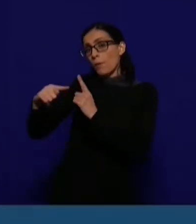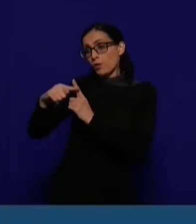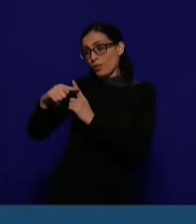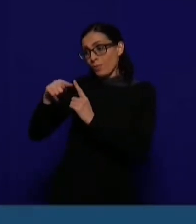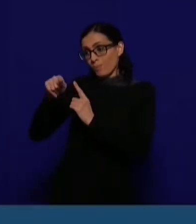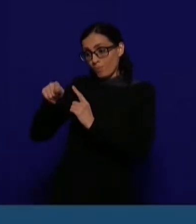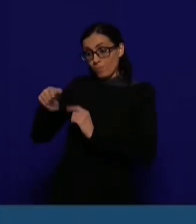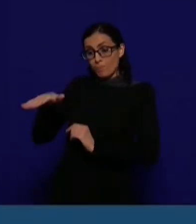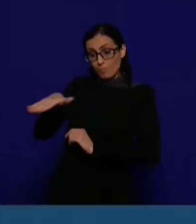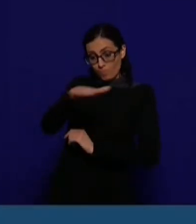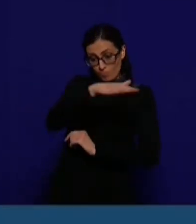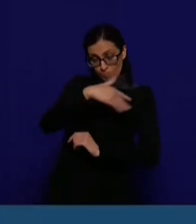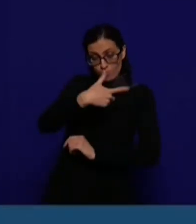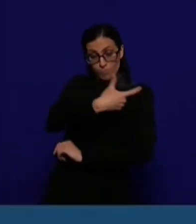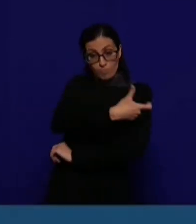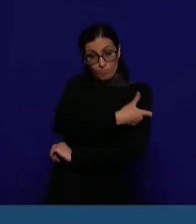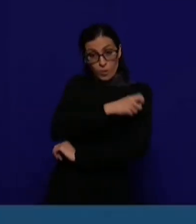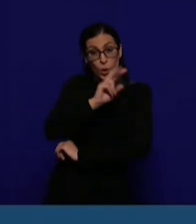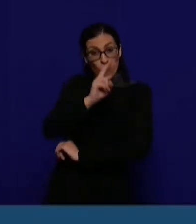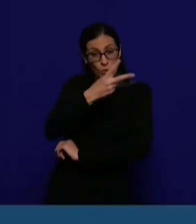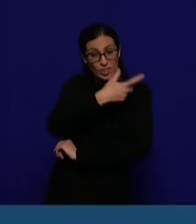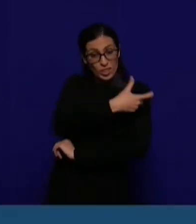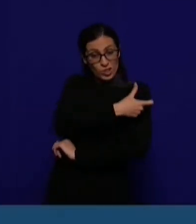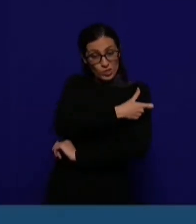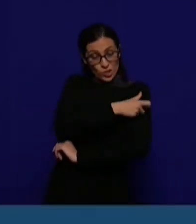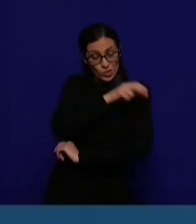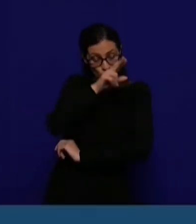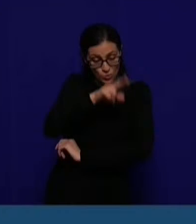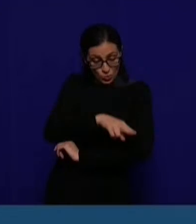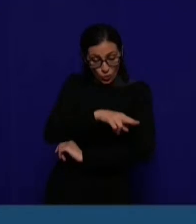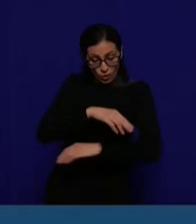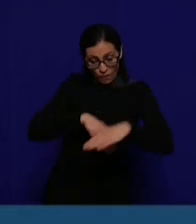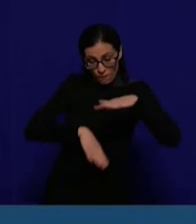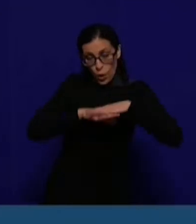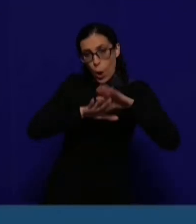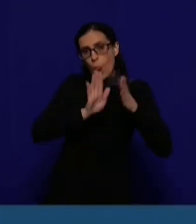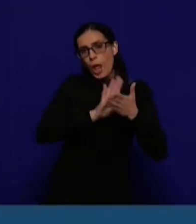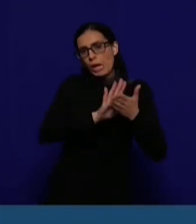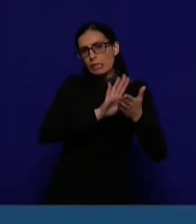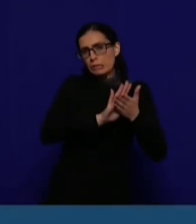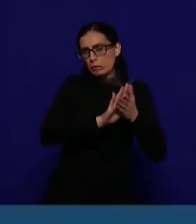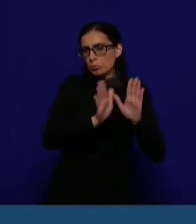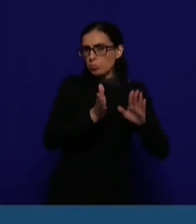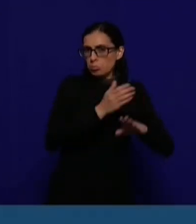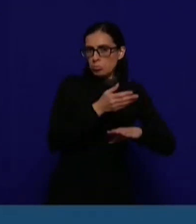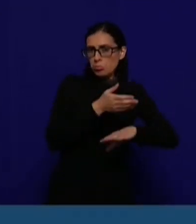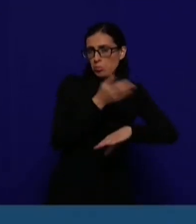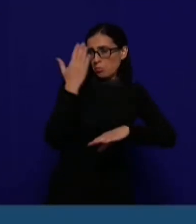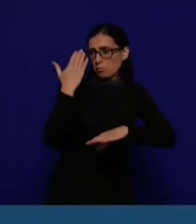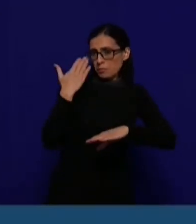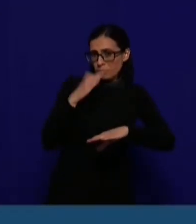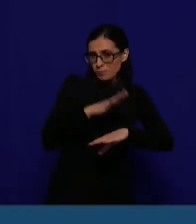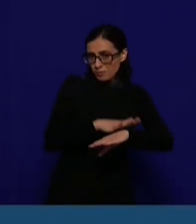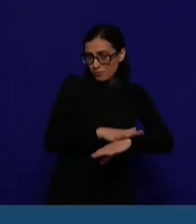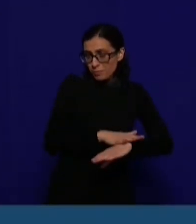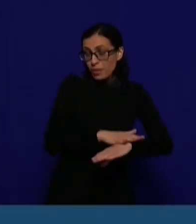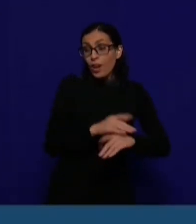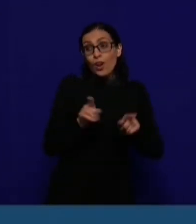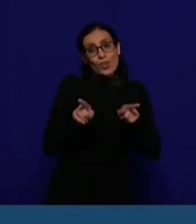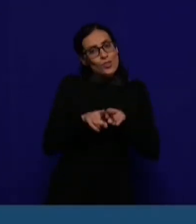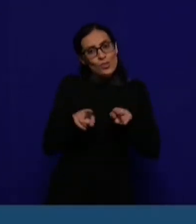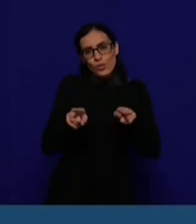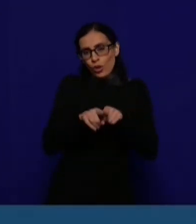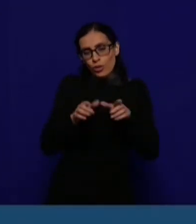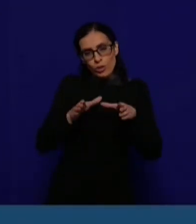kienu vaċċinati anke b'żewġ doses, jiġifieri għandhom il-full vaccination program, dawn għalissa xorta jridu jagħmlu